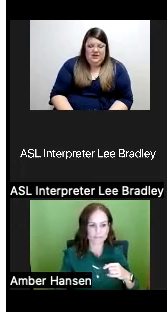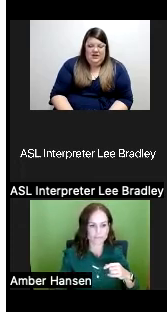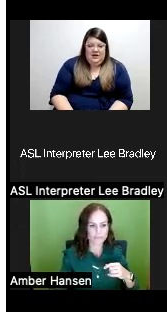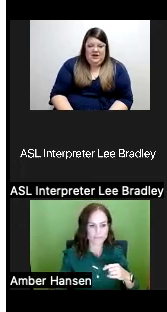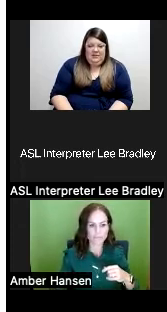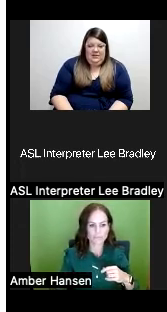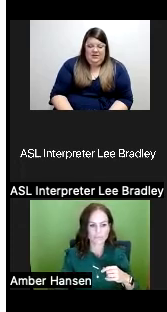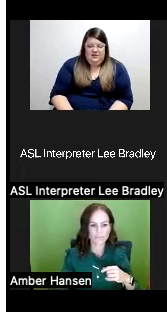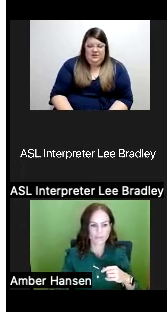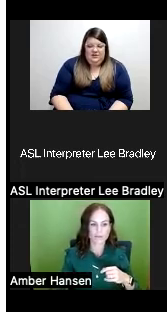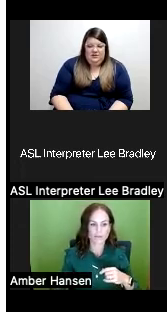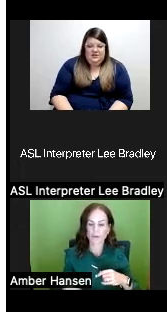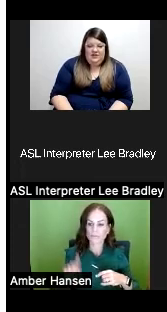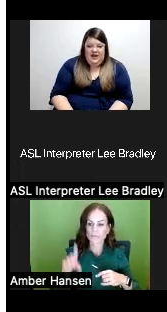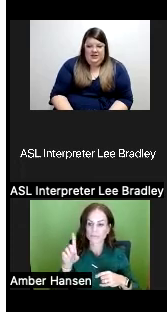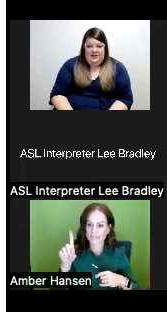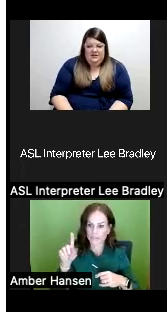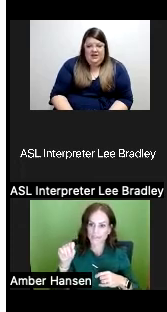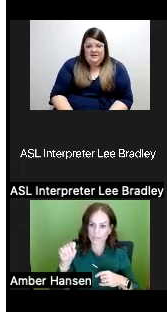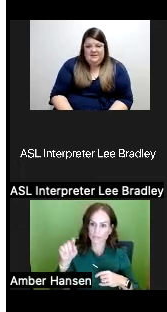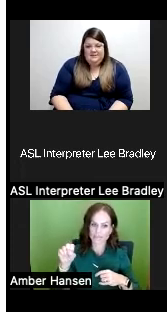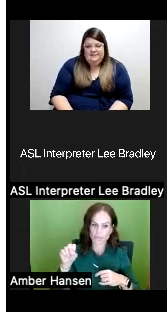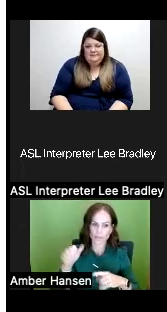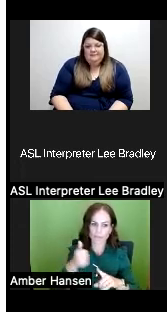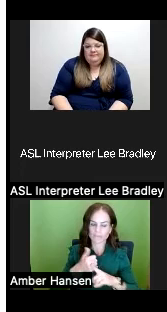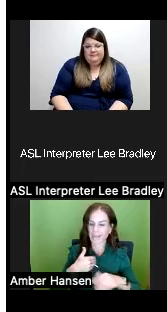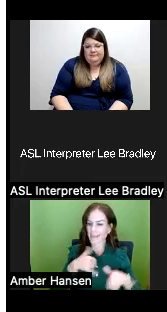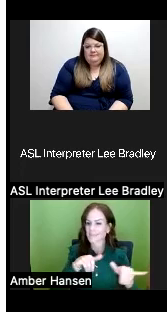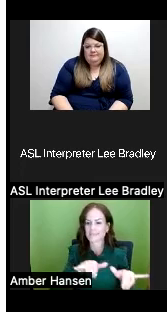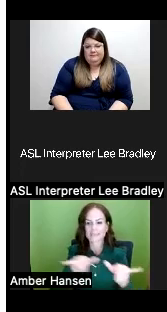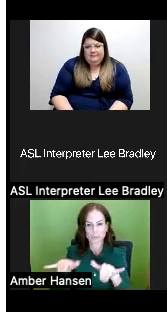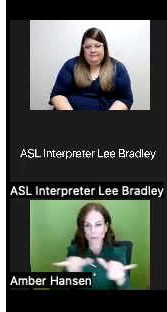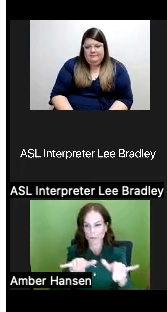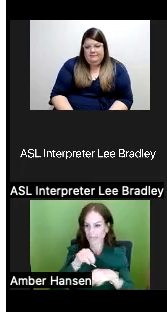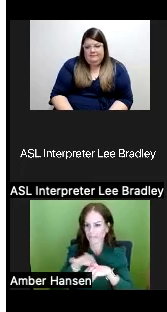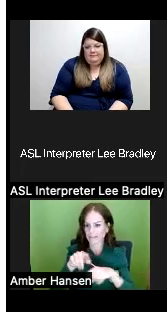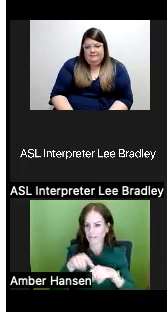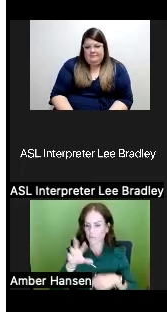to how to use the vocabulary involved.